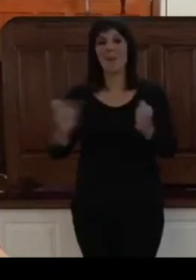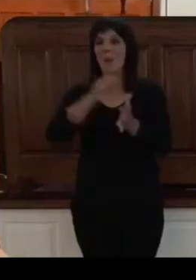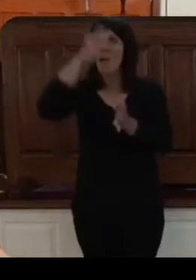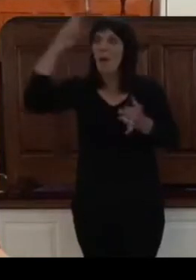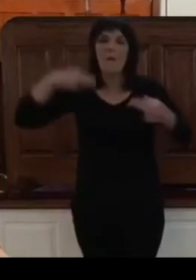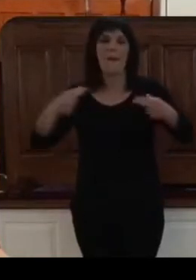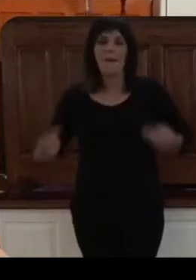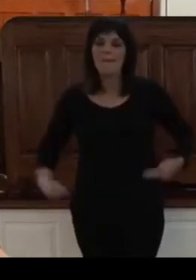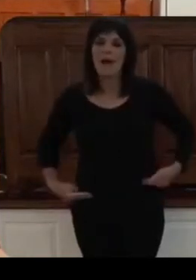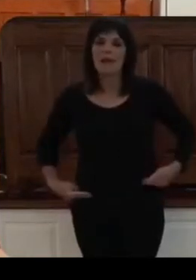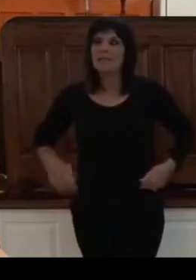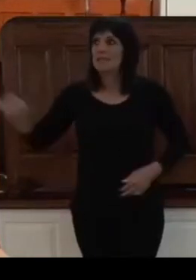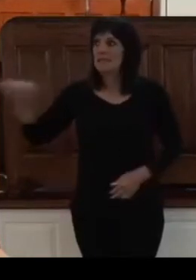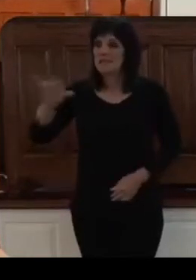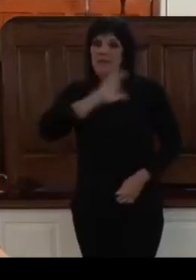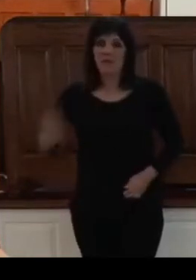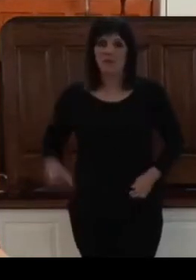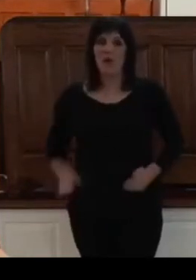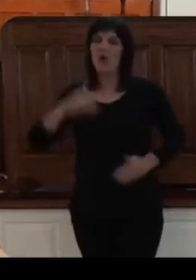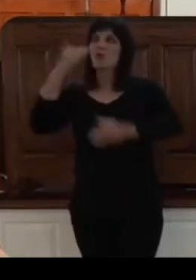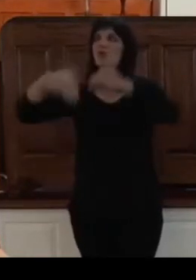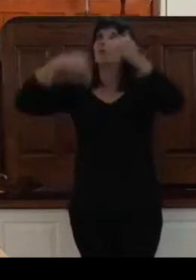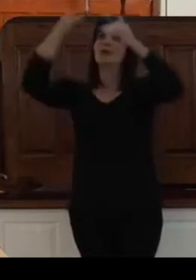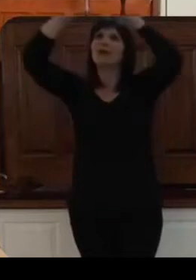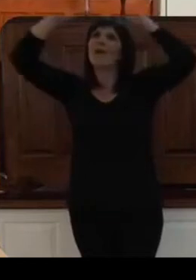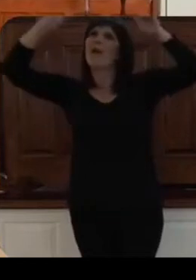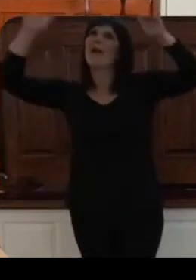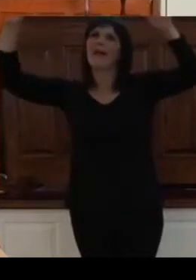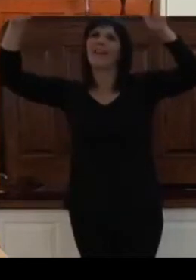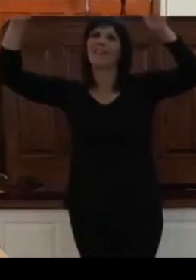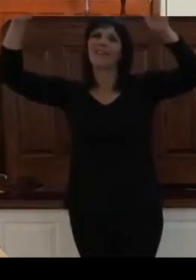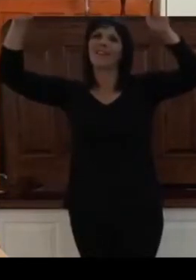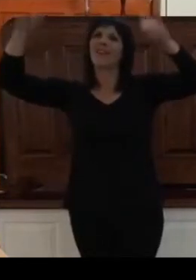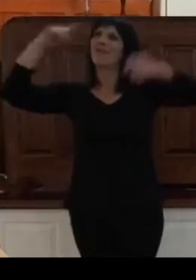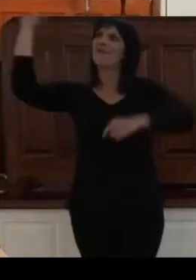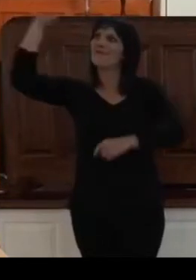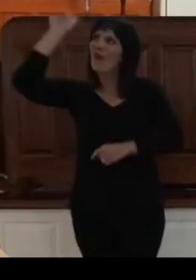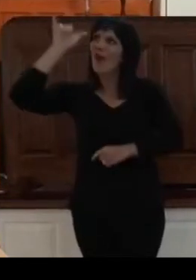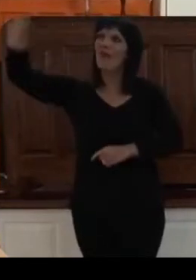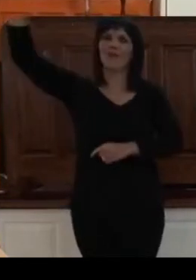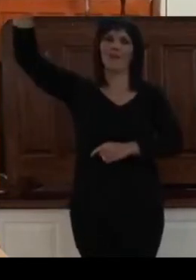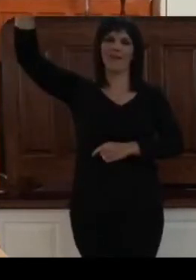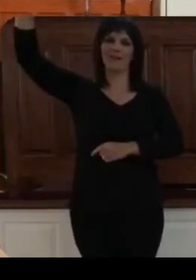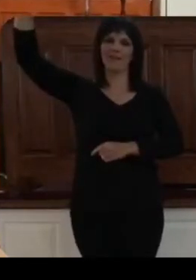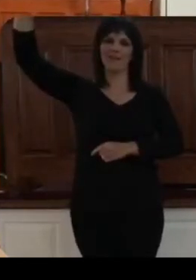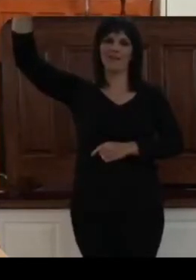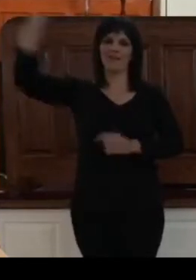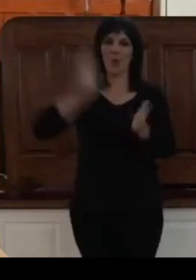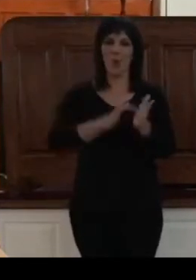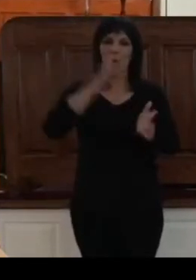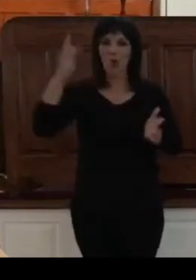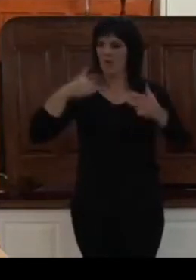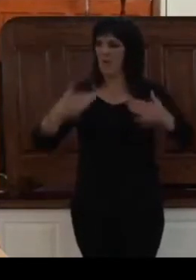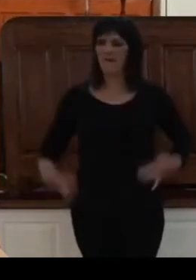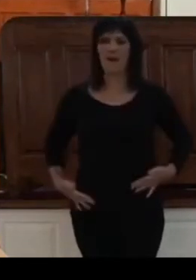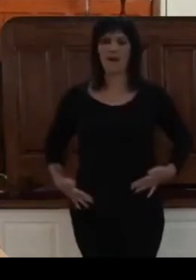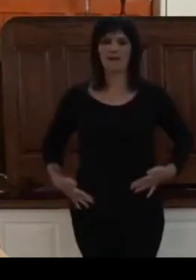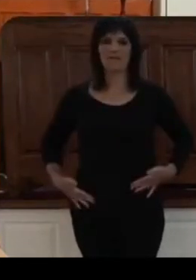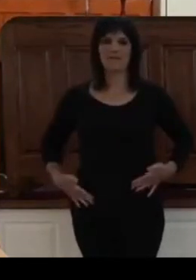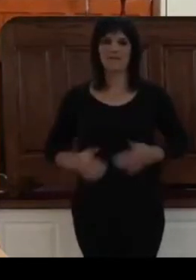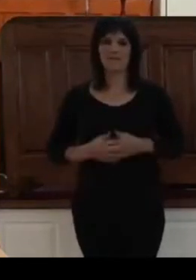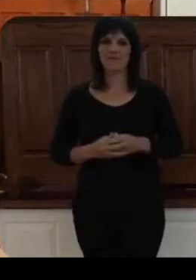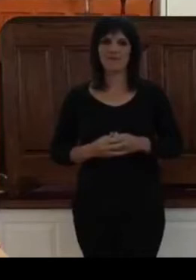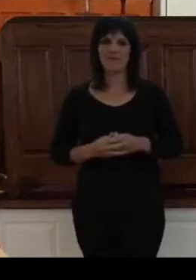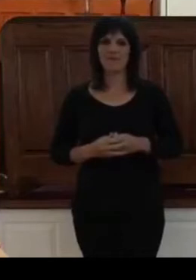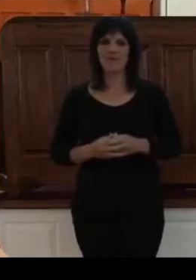bodies just like Christ. We go to heaven, and we spend that existence there for eternity in a glorified body. So that's glorification.